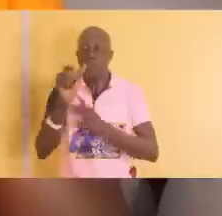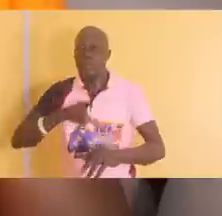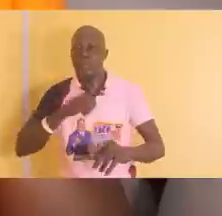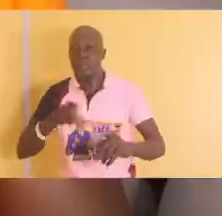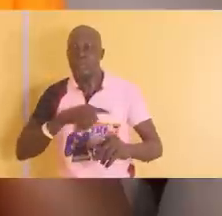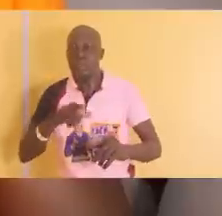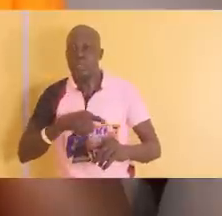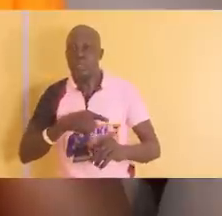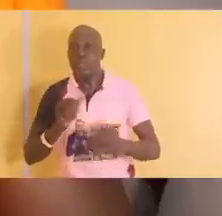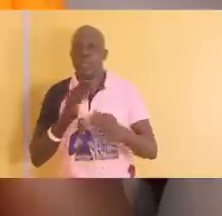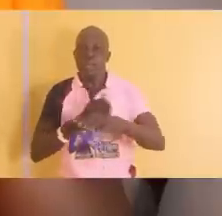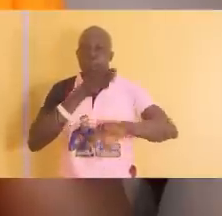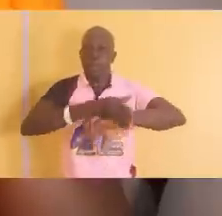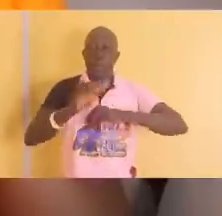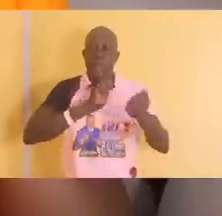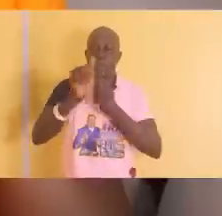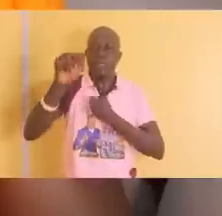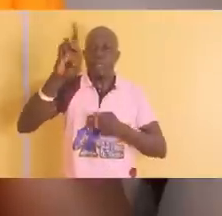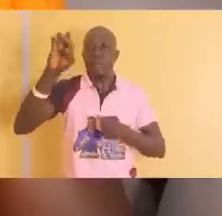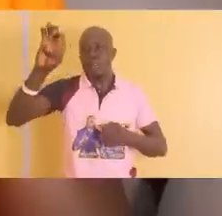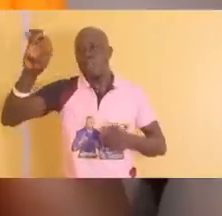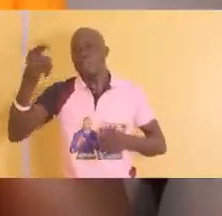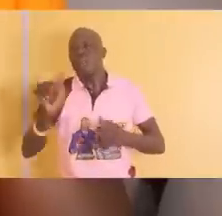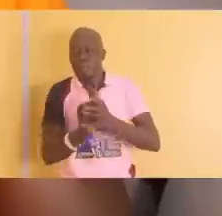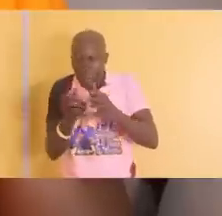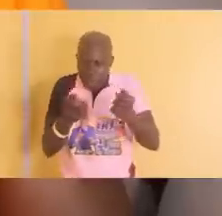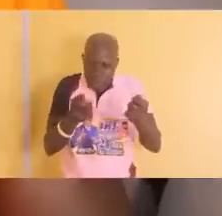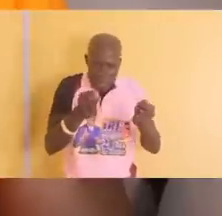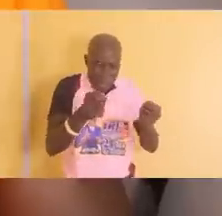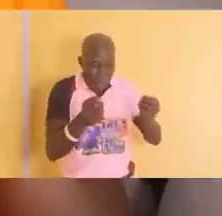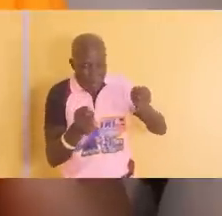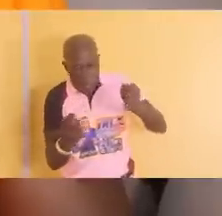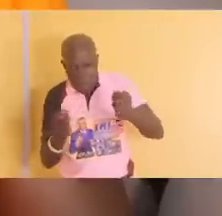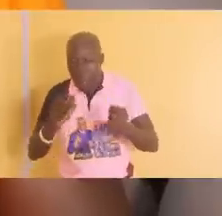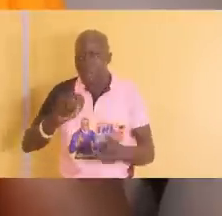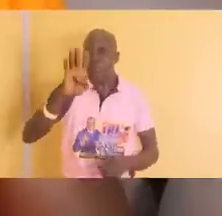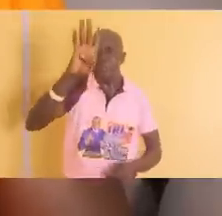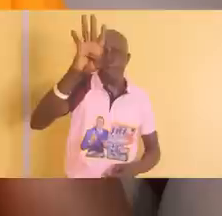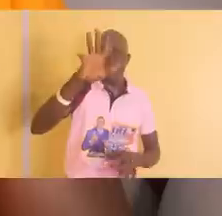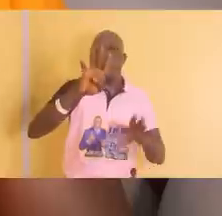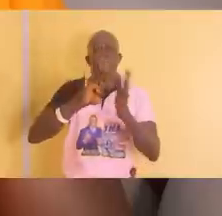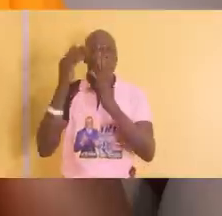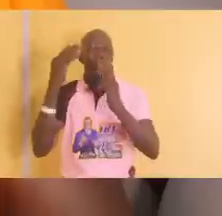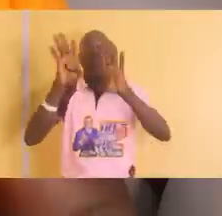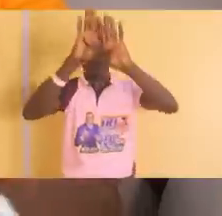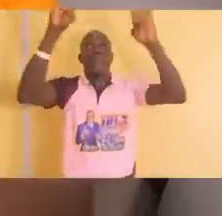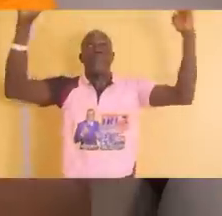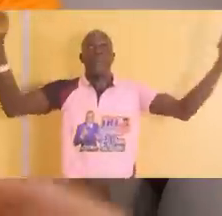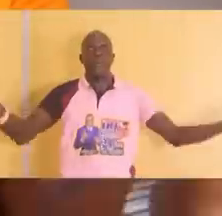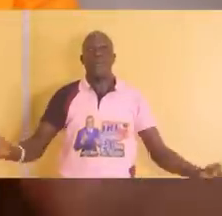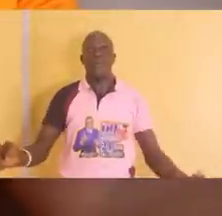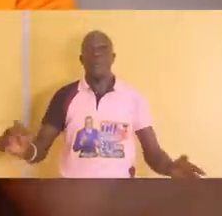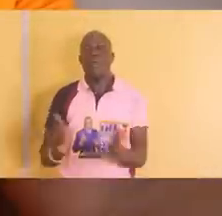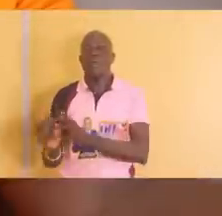are coming from Lagos. To kọja redeem mi. To ba redemption camp. Wa drive bi seju mẹrin ti marun. About 4 minutes to 5 minute drive. Wa ti big board yẹn lẹgbẹ. You see the big board there.